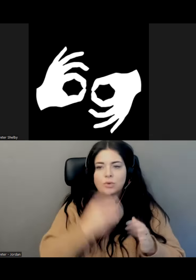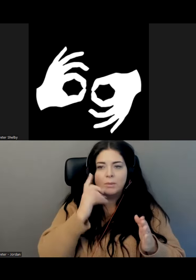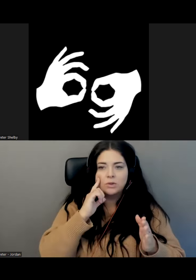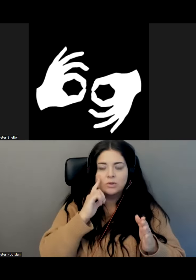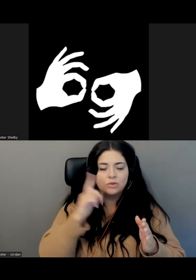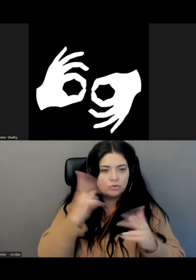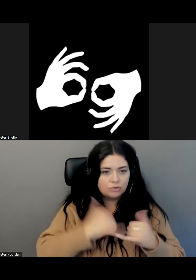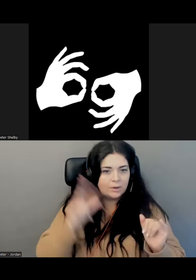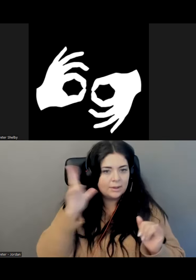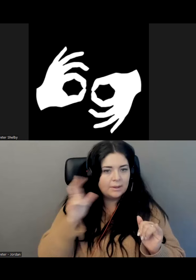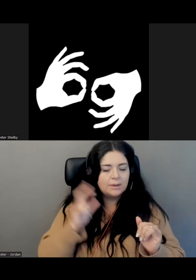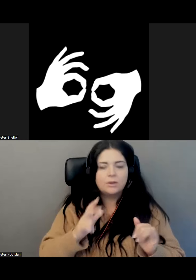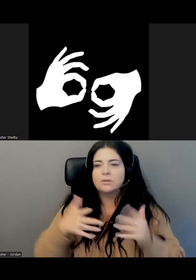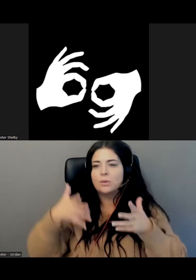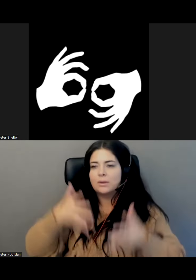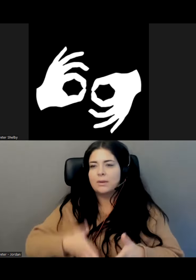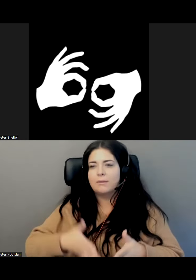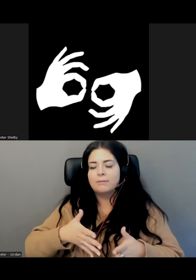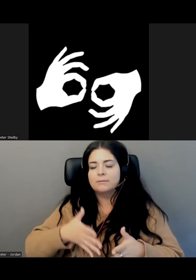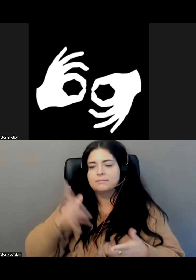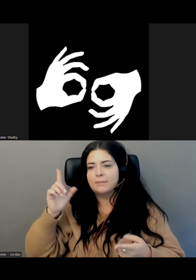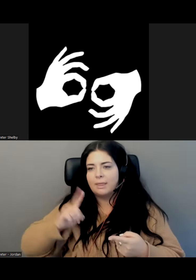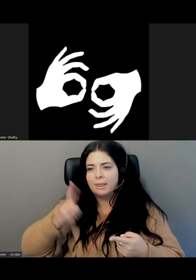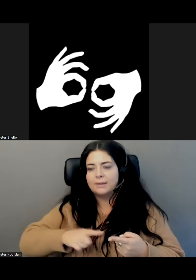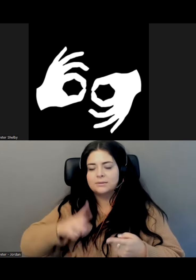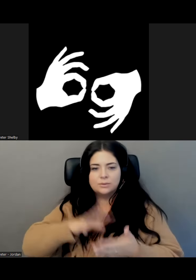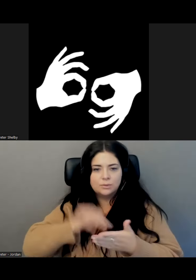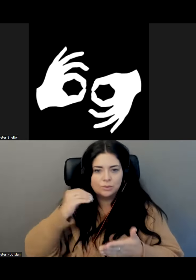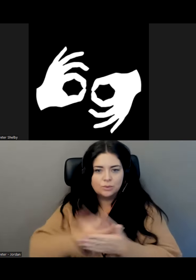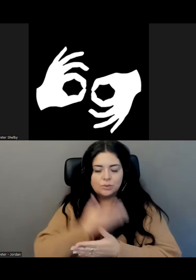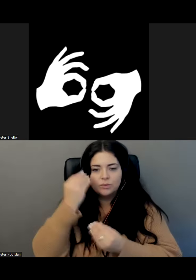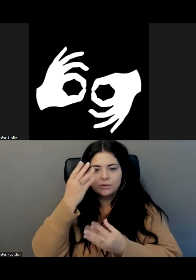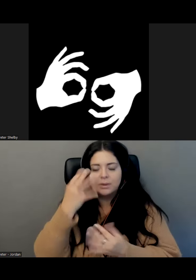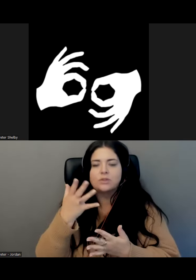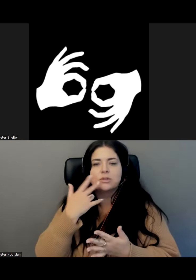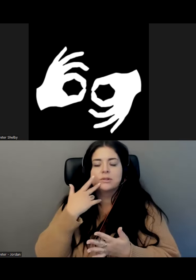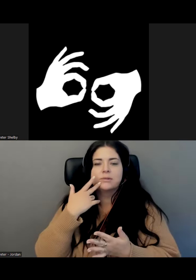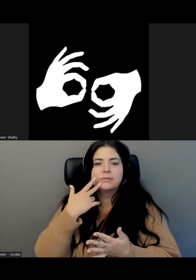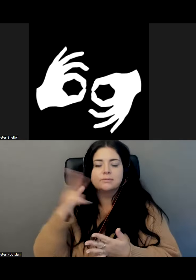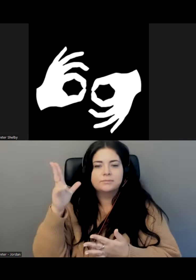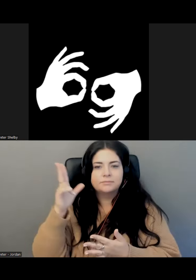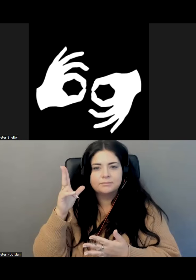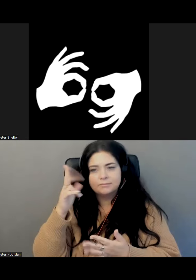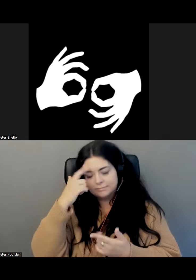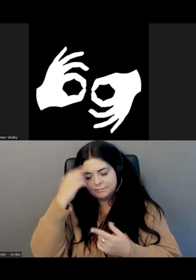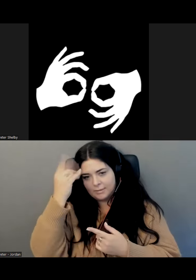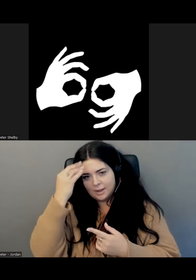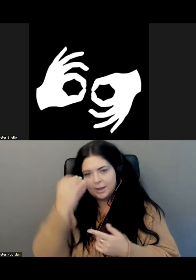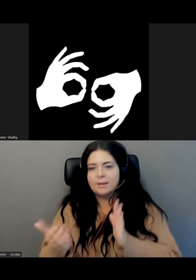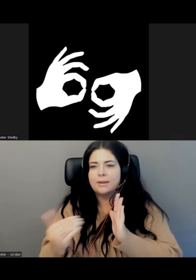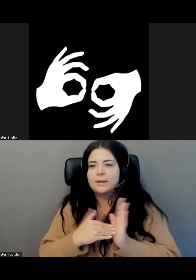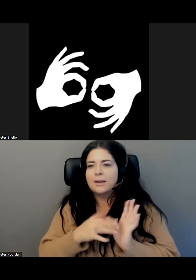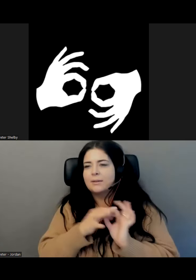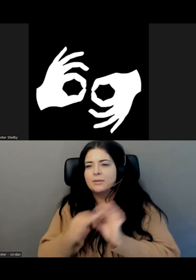left over for thinking, remembering, and learning new information. And it ties back to the auditory fatigue piece that I